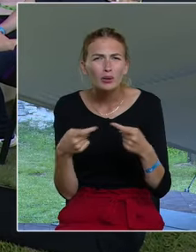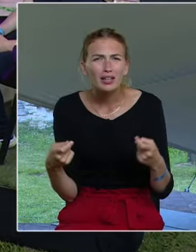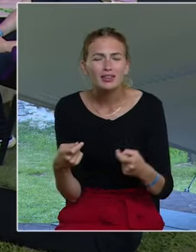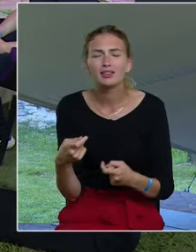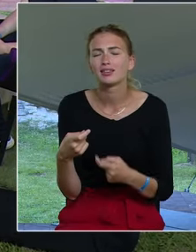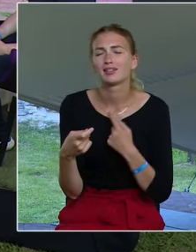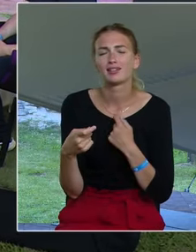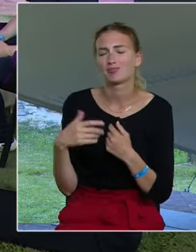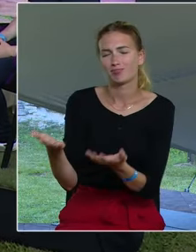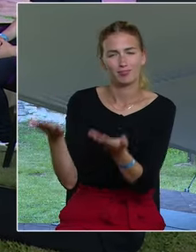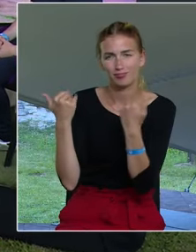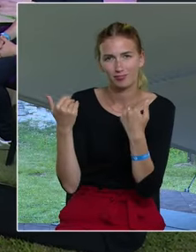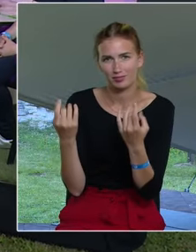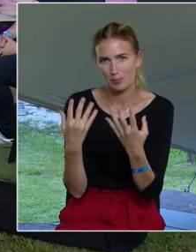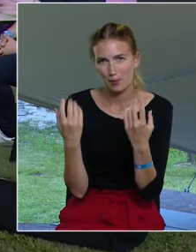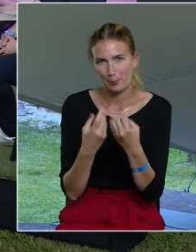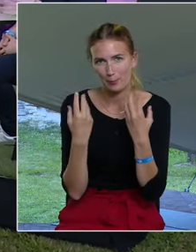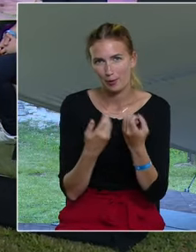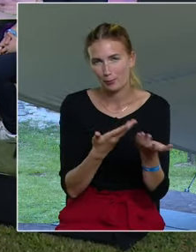ahead.